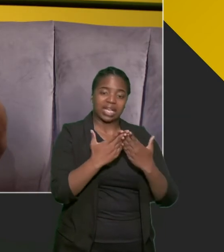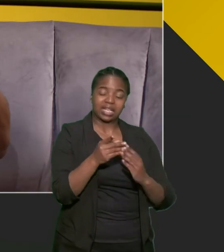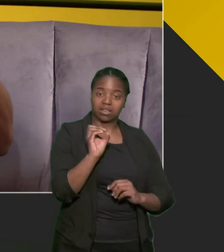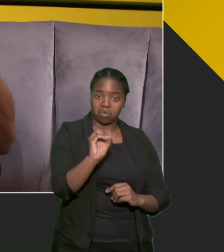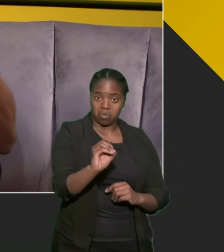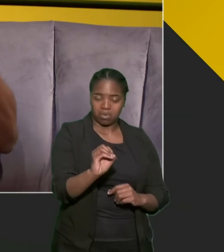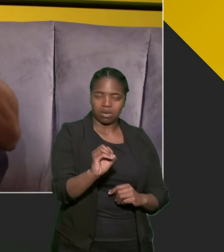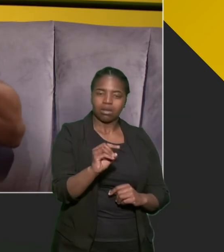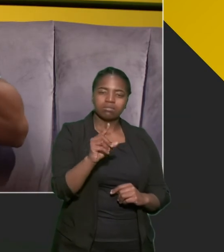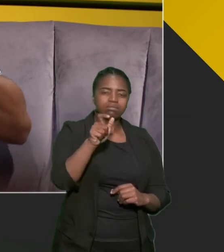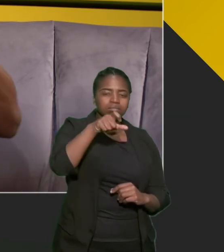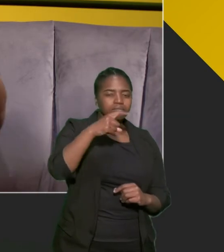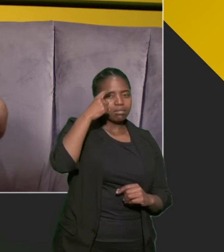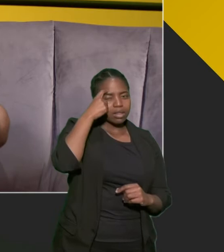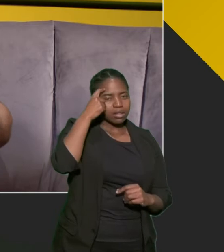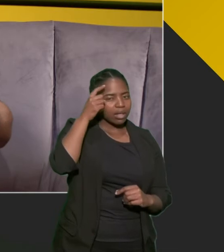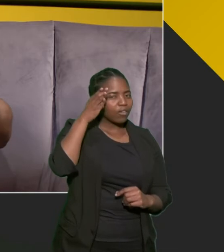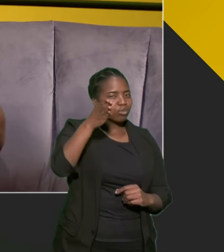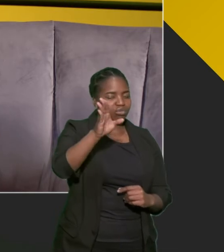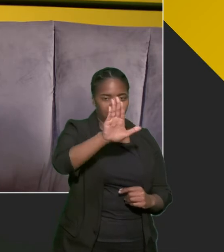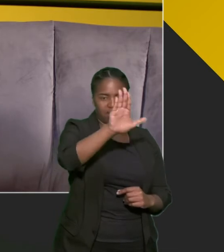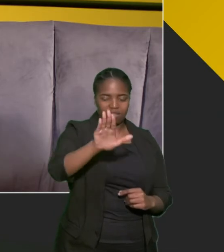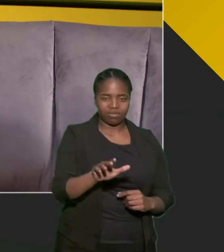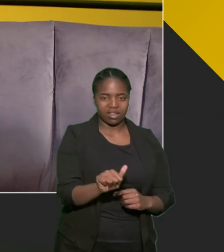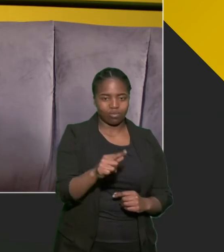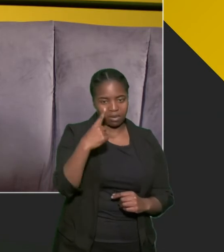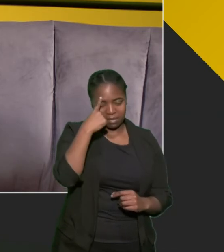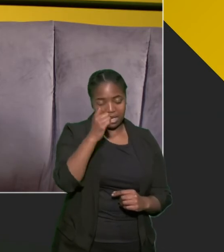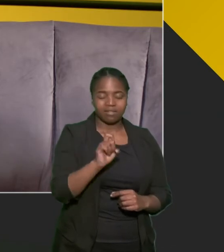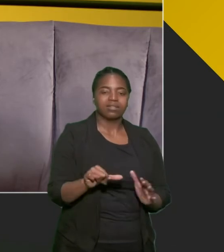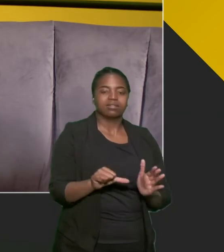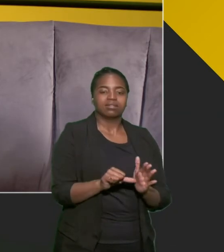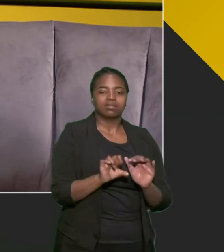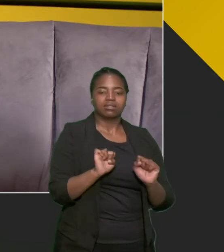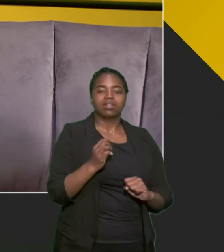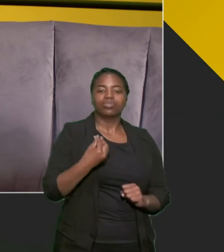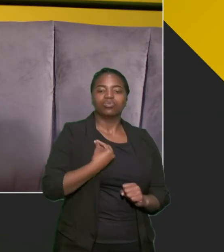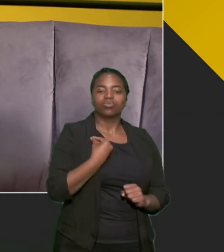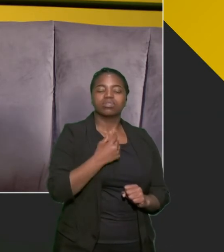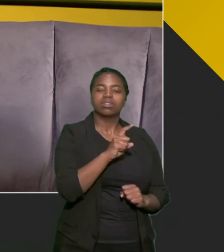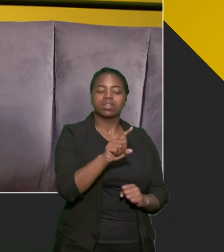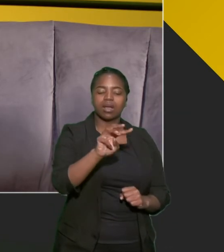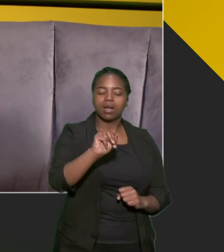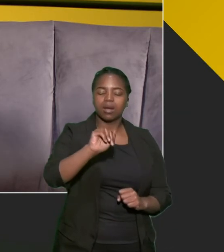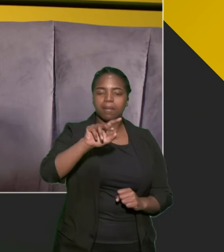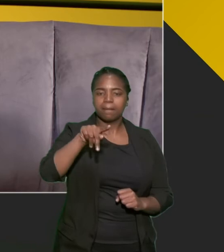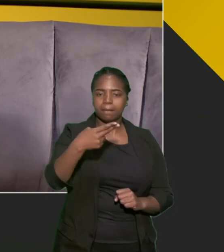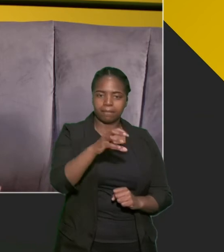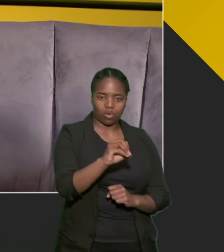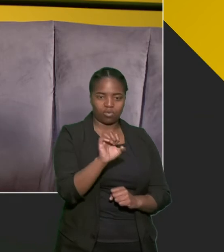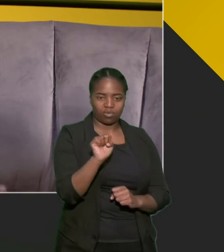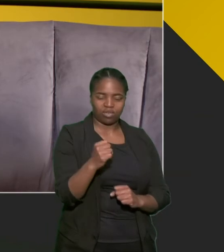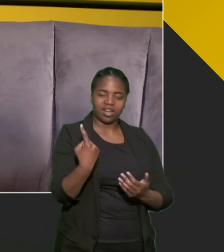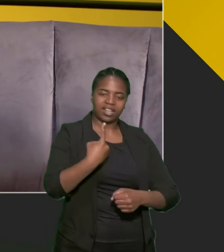njengomuntu othanda ukucabanga of the future of Africa, and we believe ukuthi it's very important to speak to the youngster umpho so who joins us here on Daily